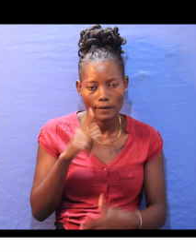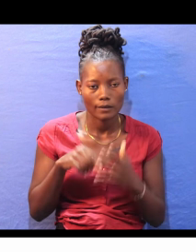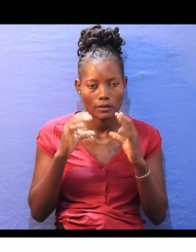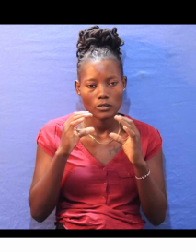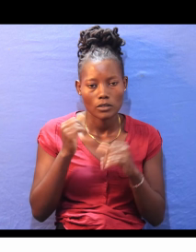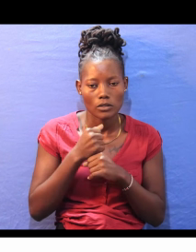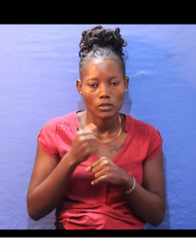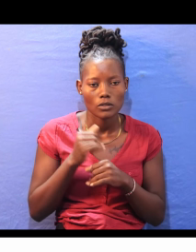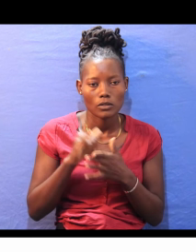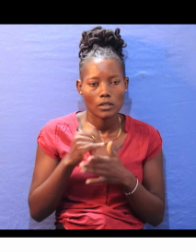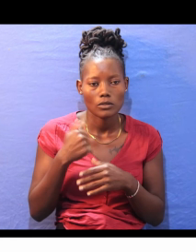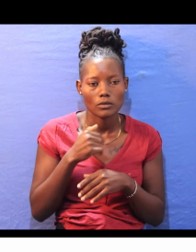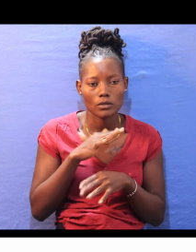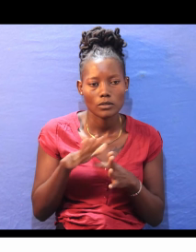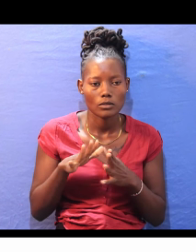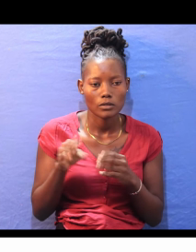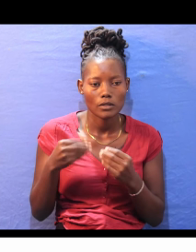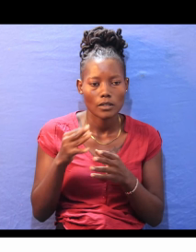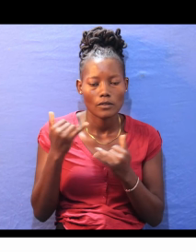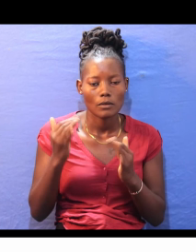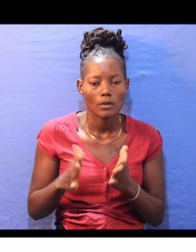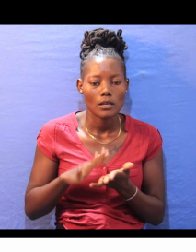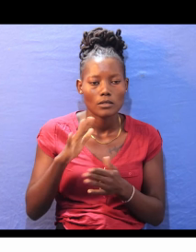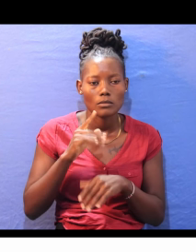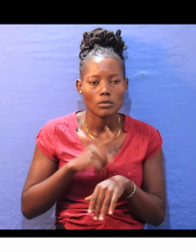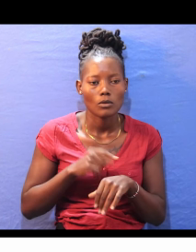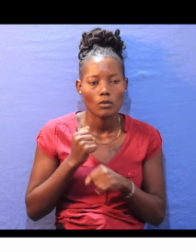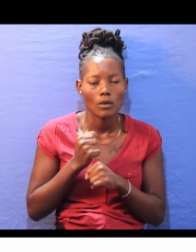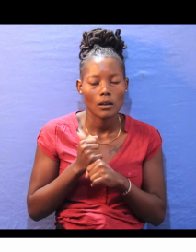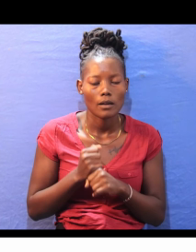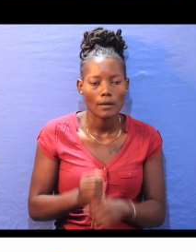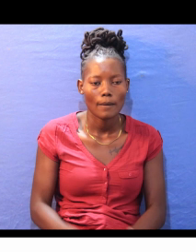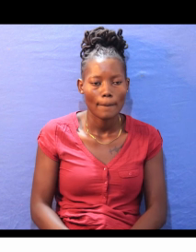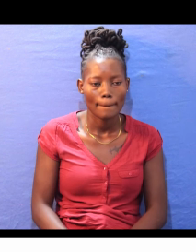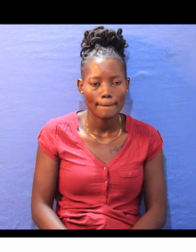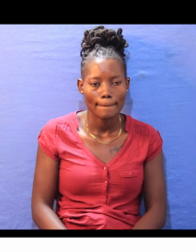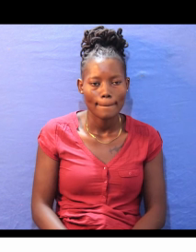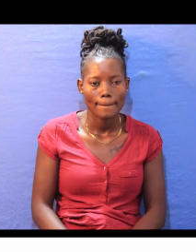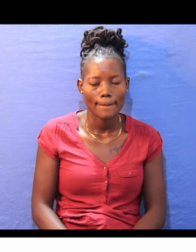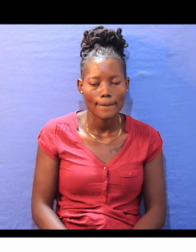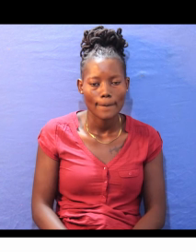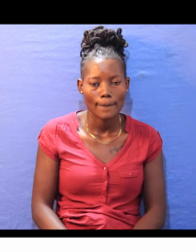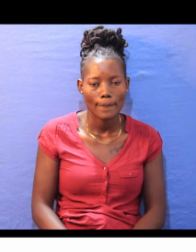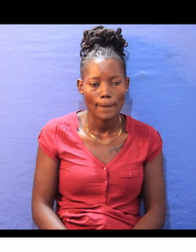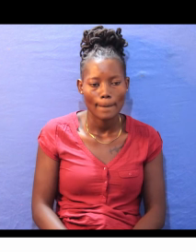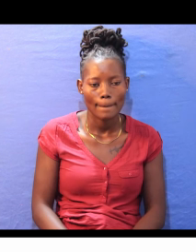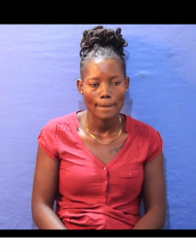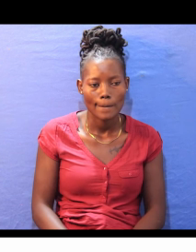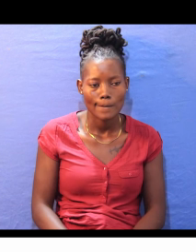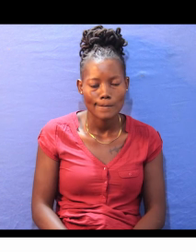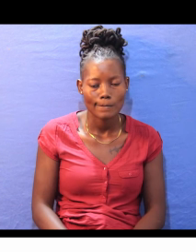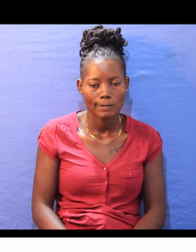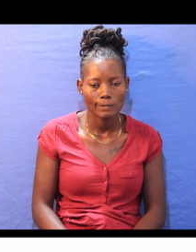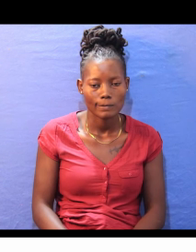overload the athletes. Um, at the advanced intermediate